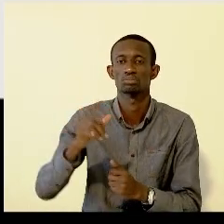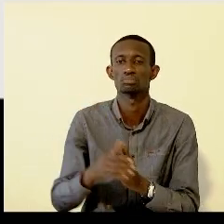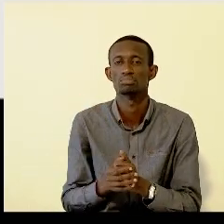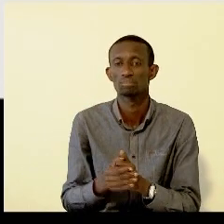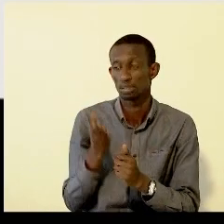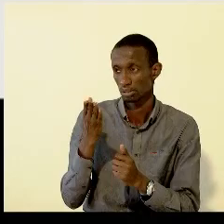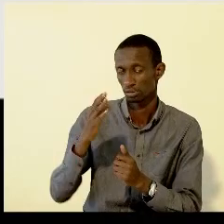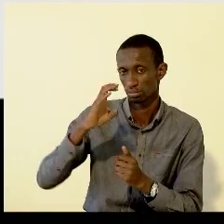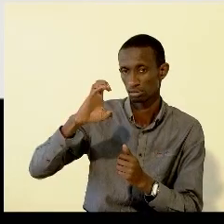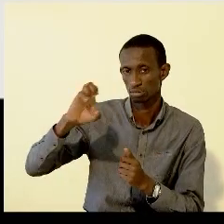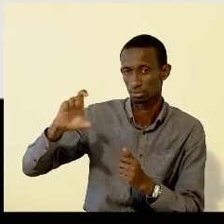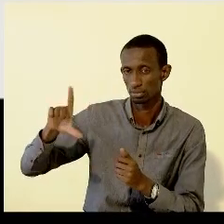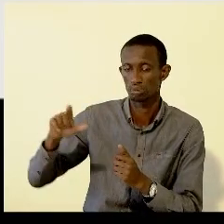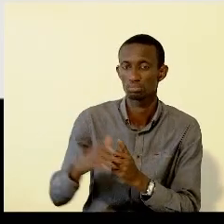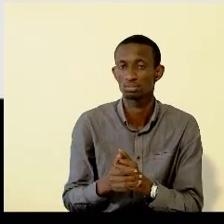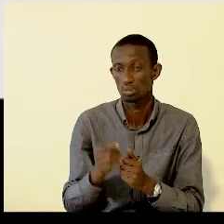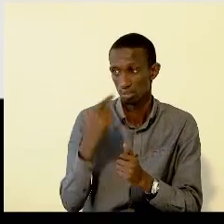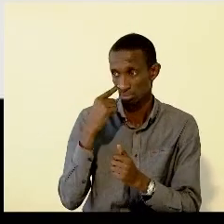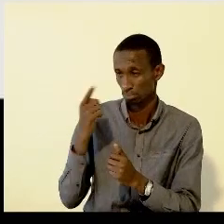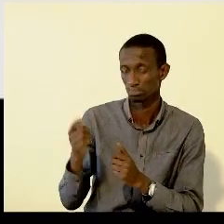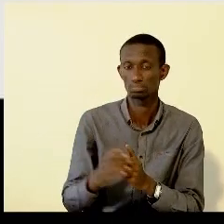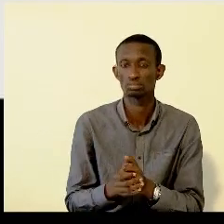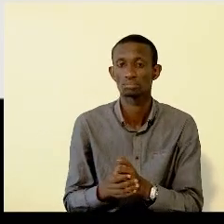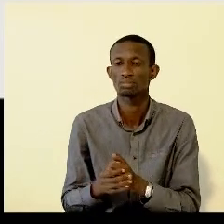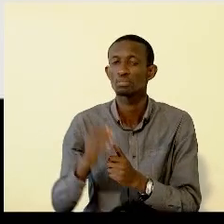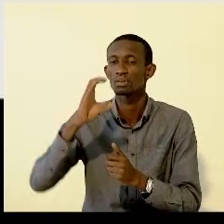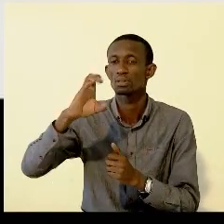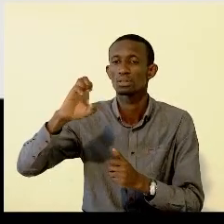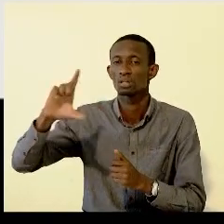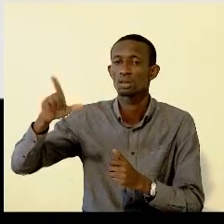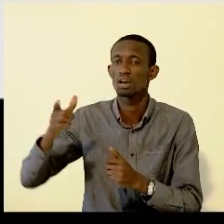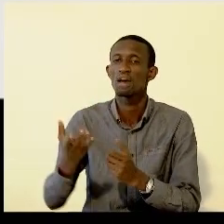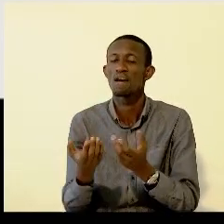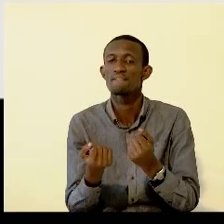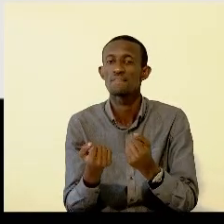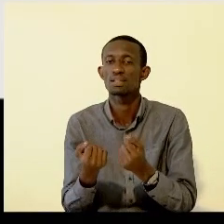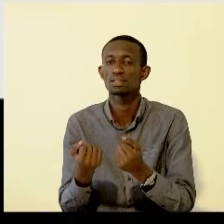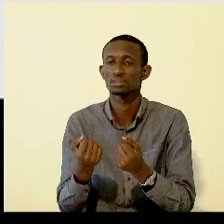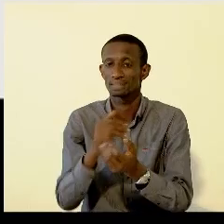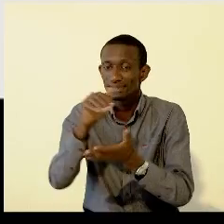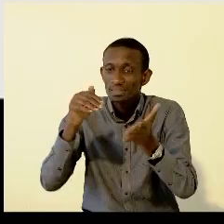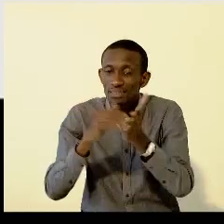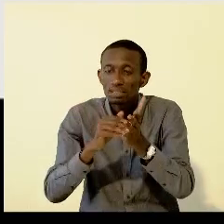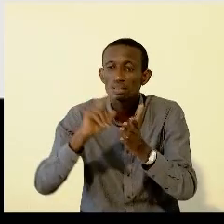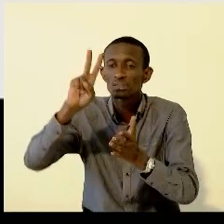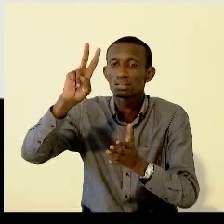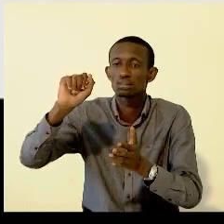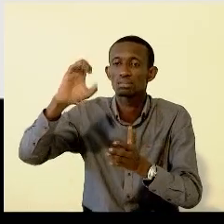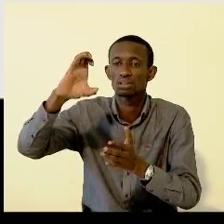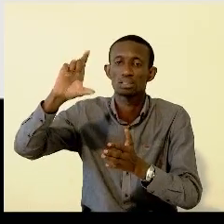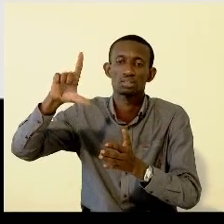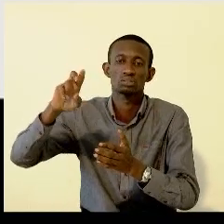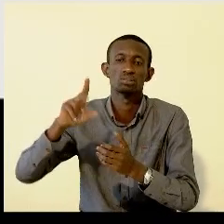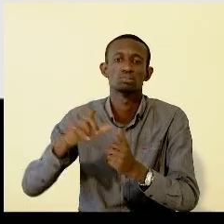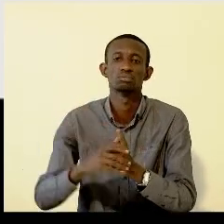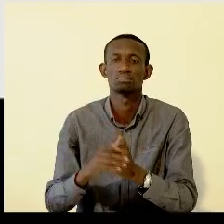palisade mesophyll cell. And as you can see, these cells have the central vacuole. Remember, it's a plant cell. It